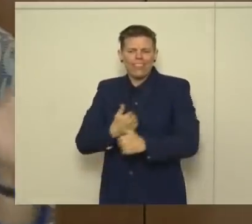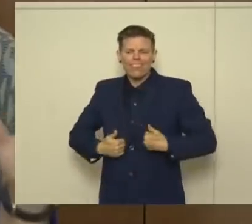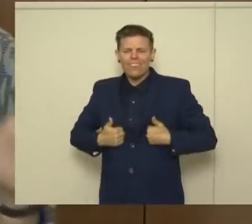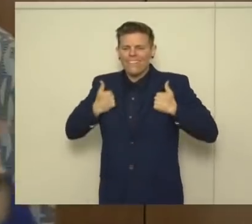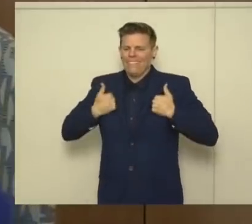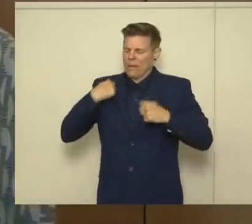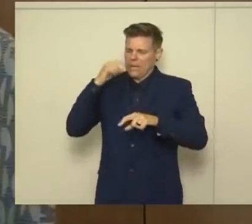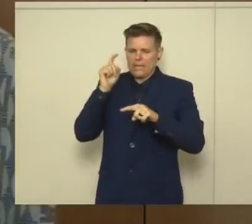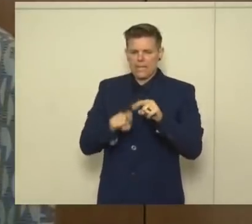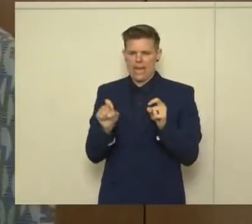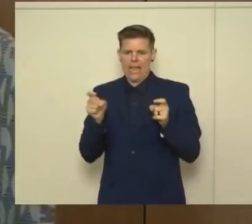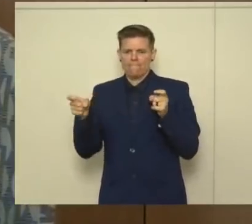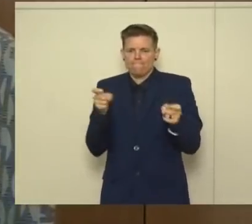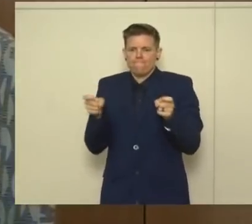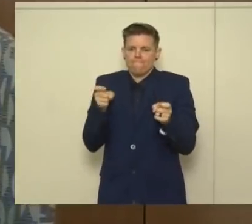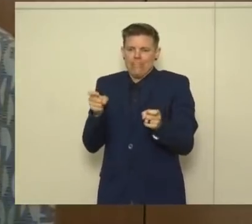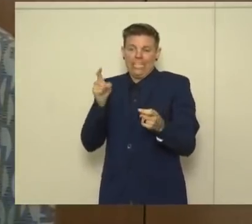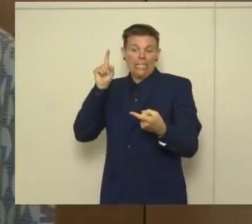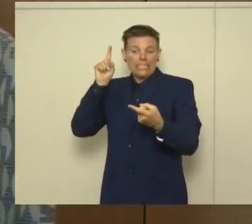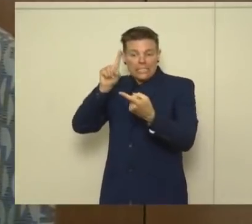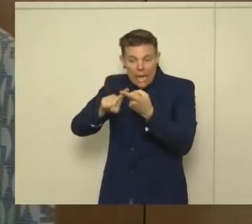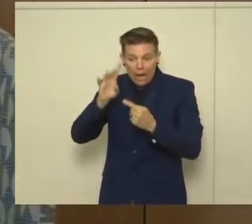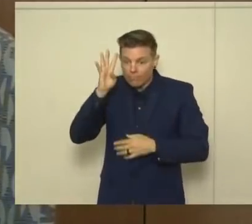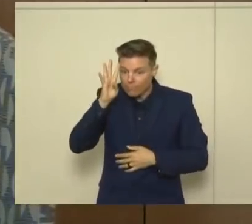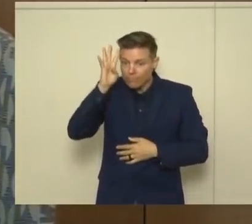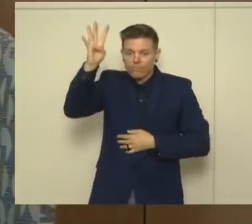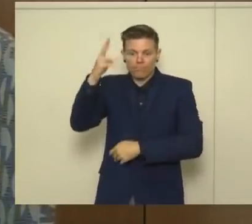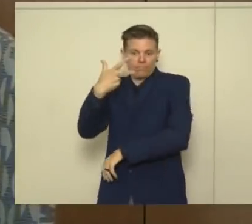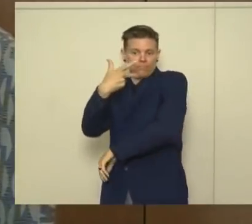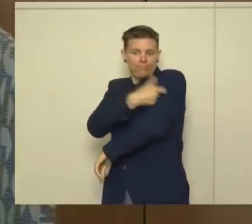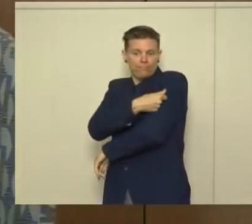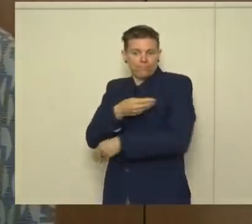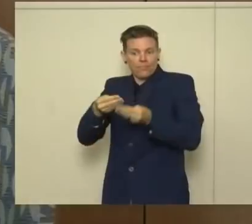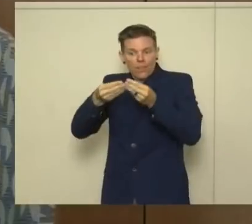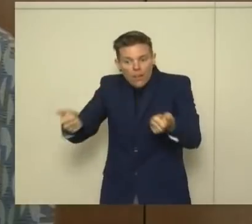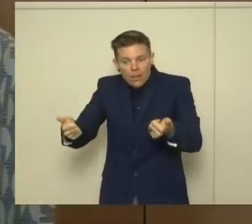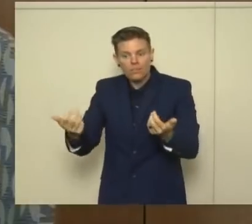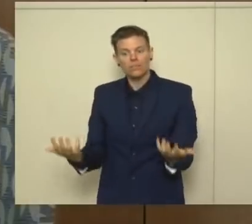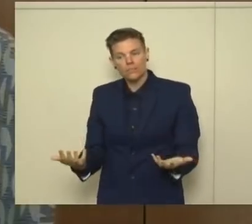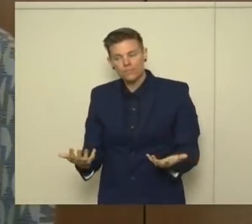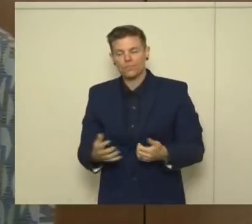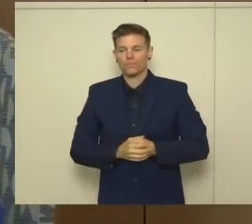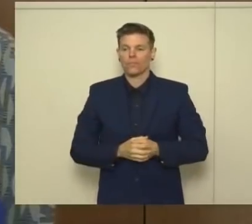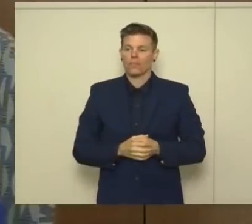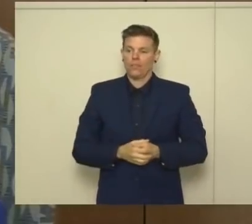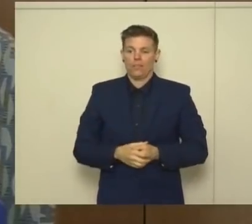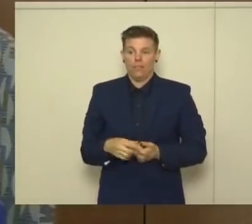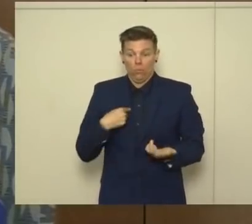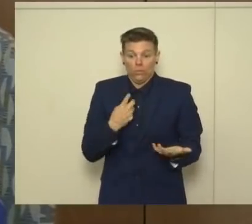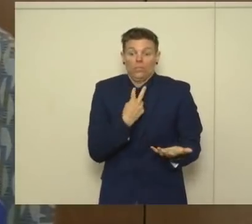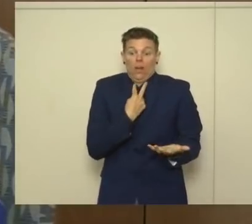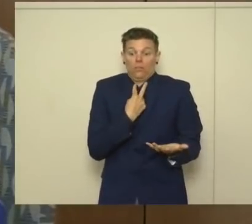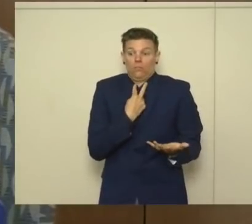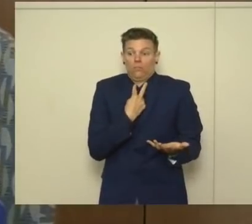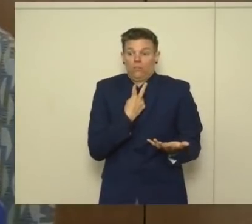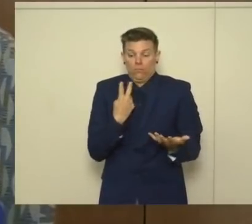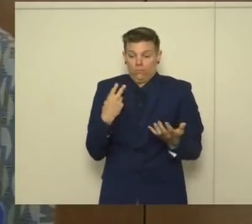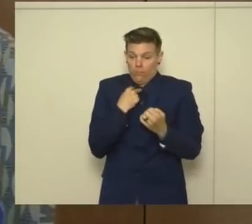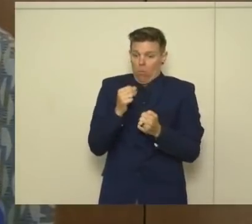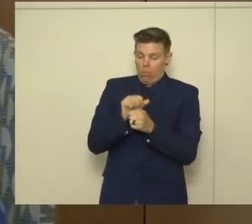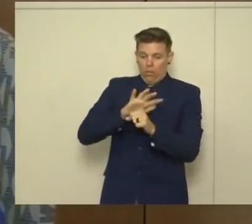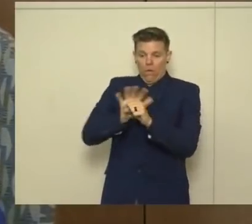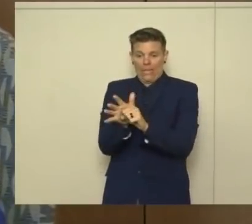this. We're always going to have this virus, with this virus. So keep doing this good work. Double down, double